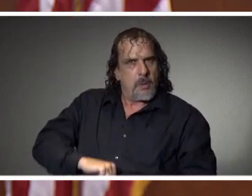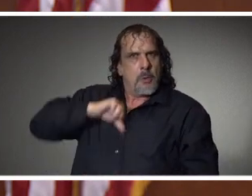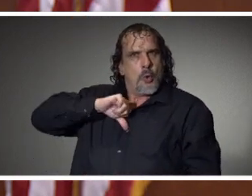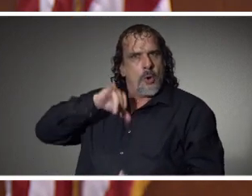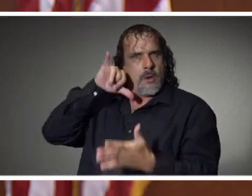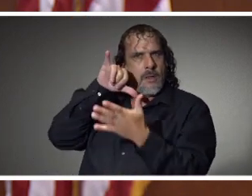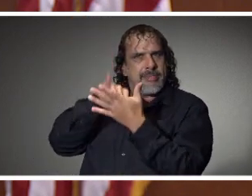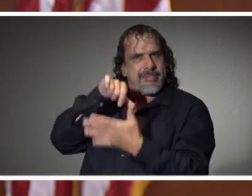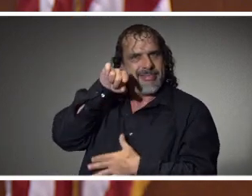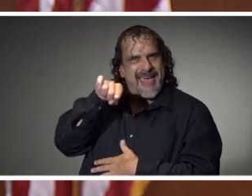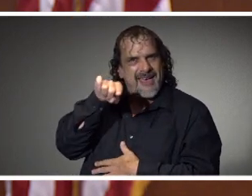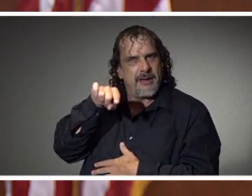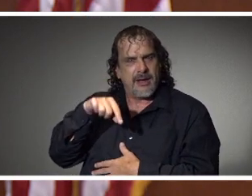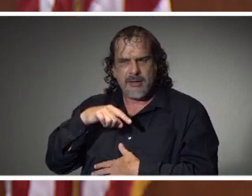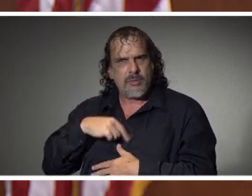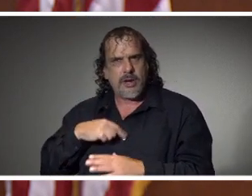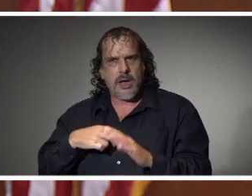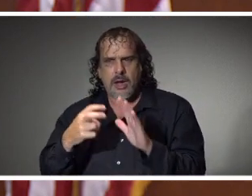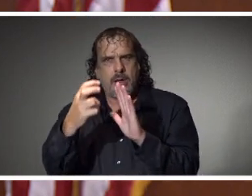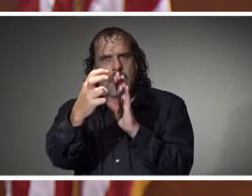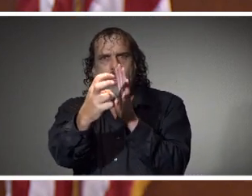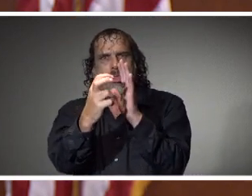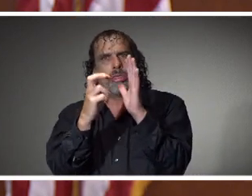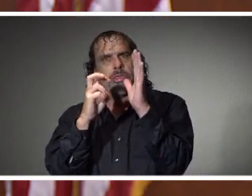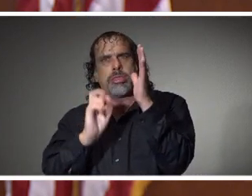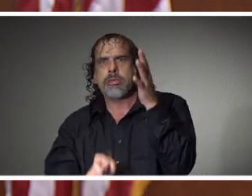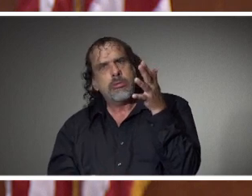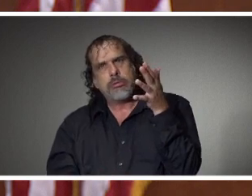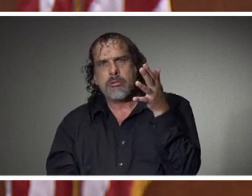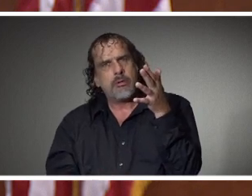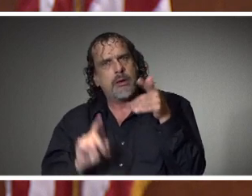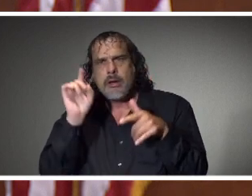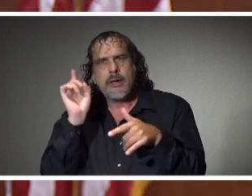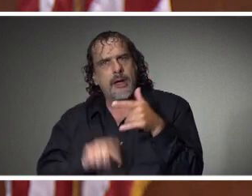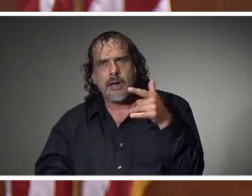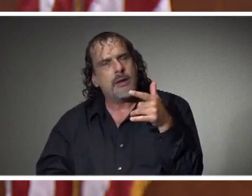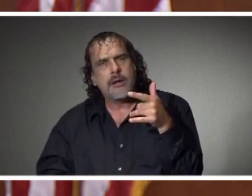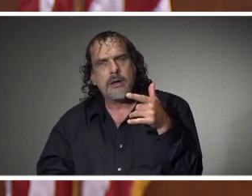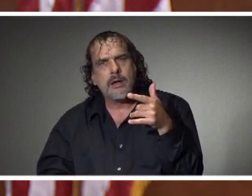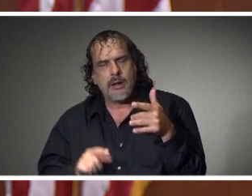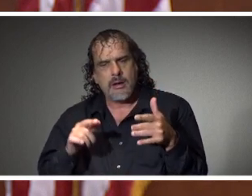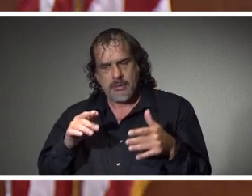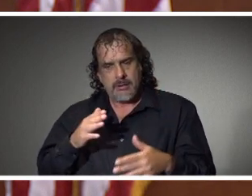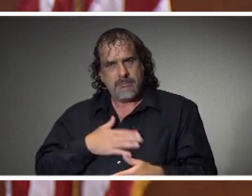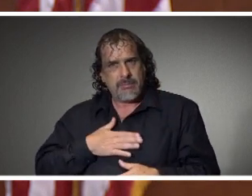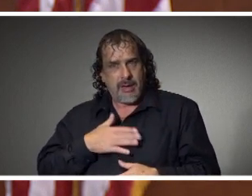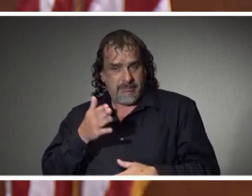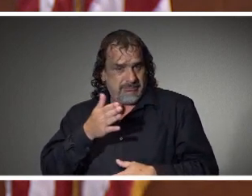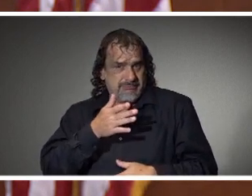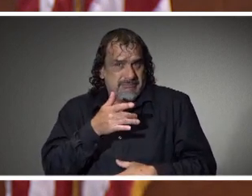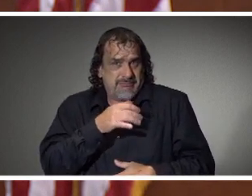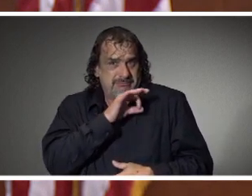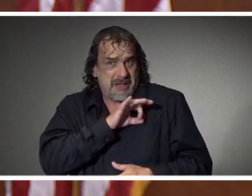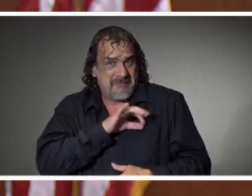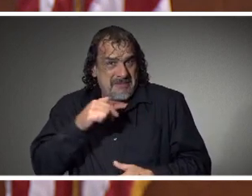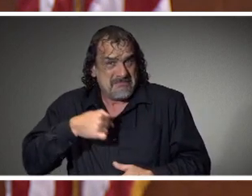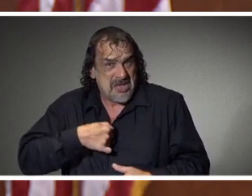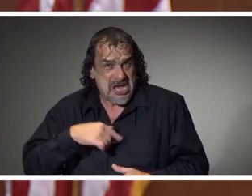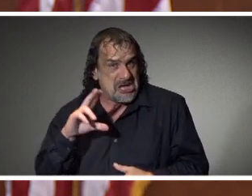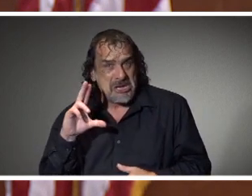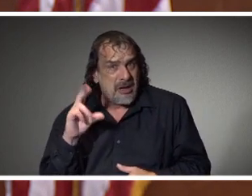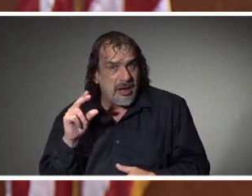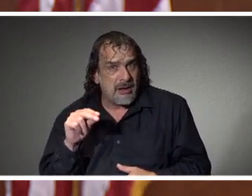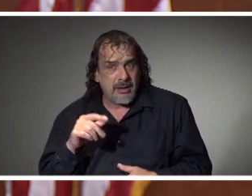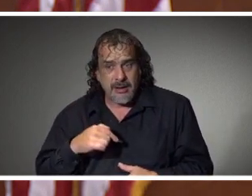We cannot give back those gains. Not for my benefit, not for the benefit of